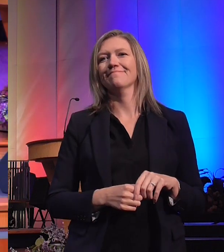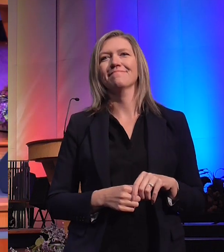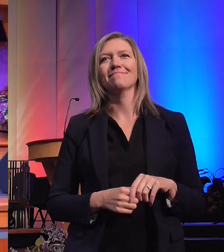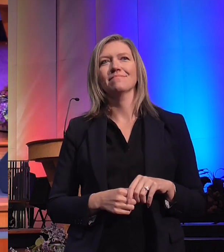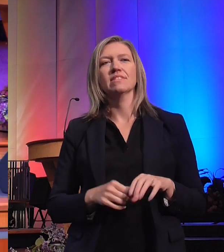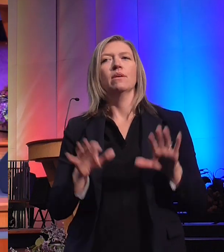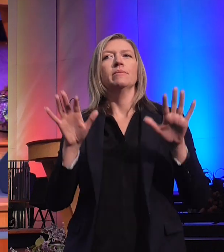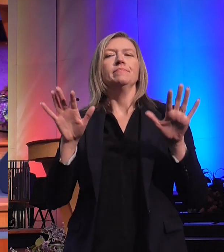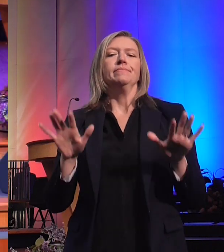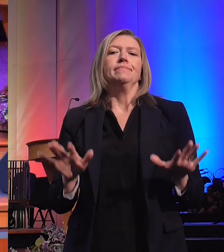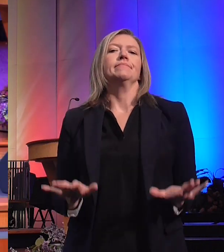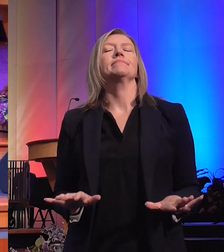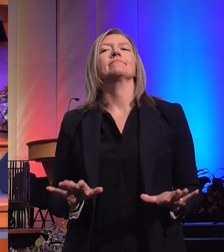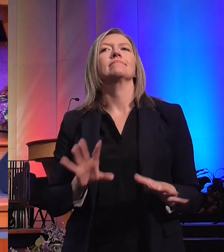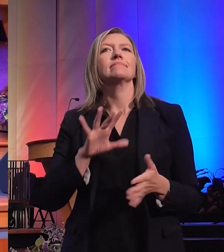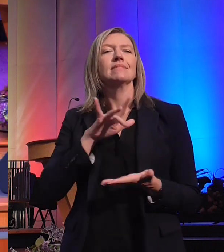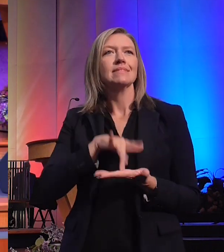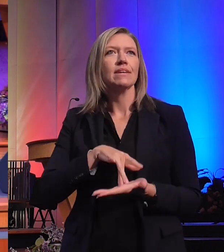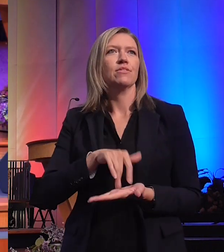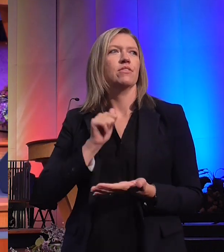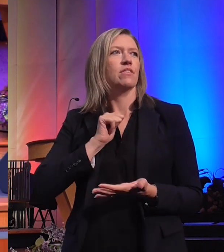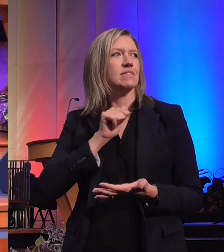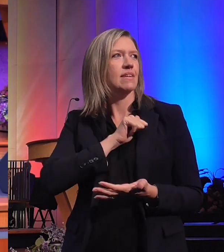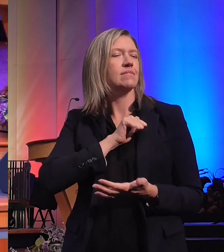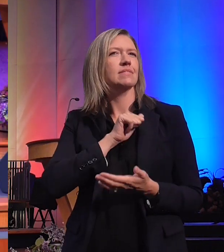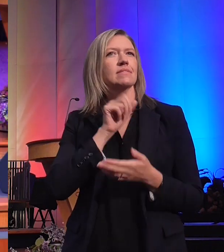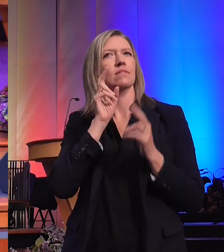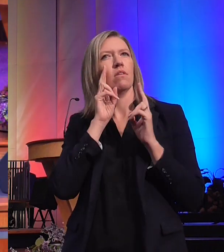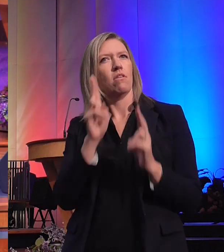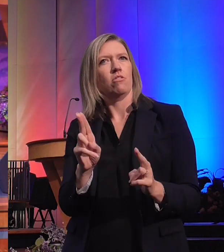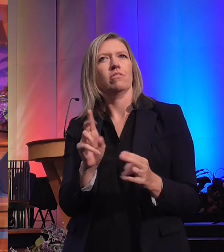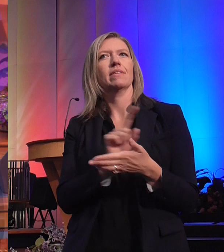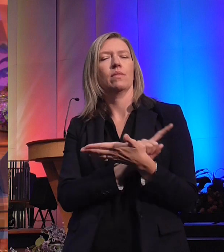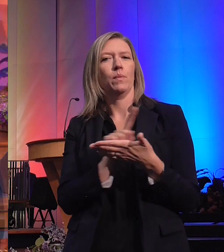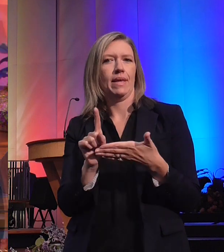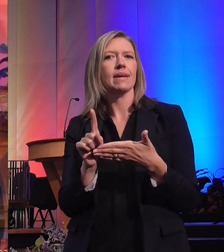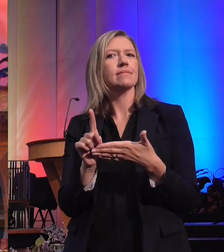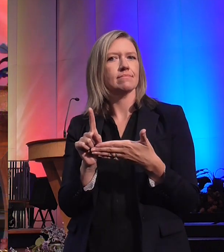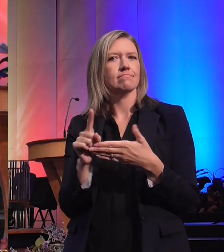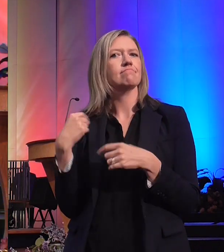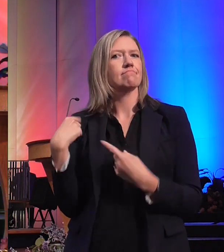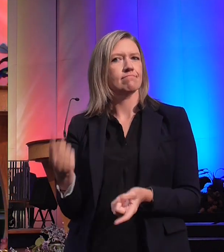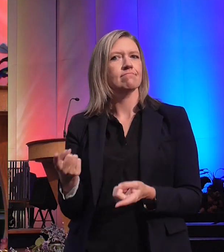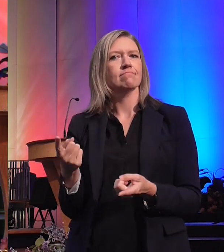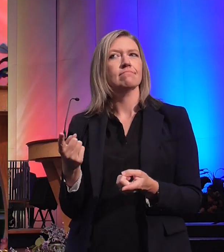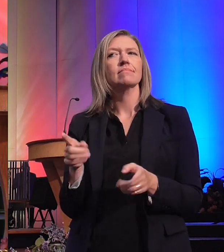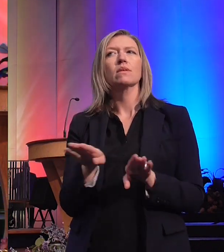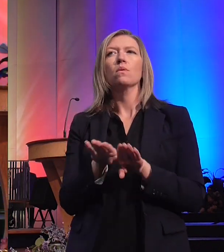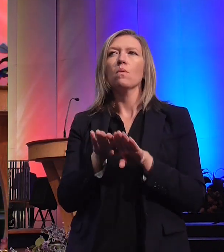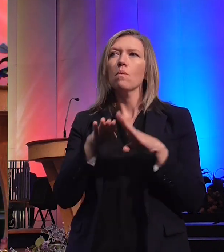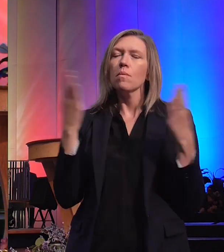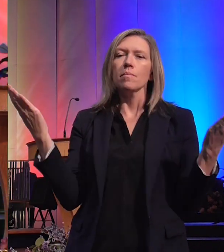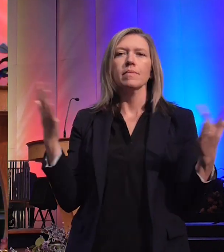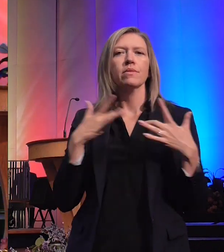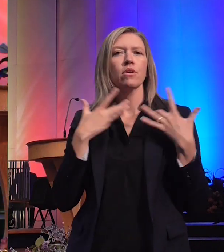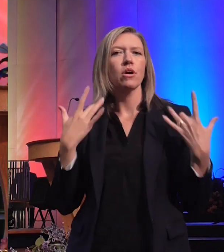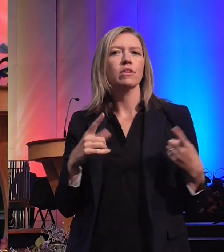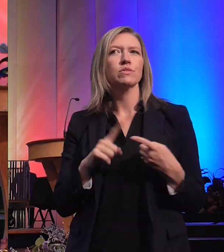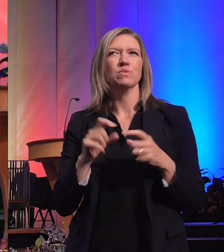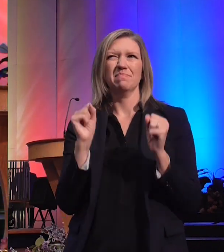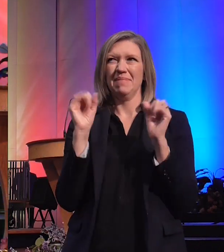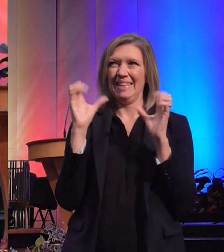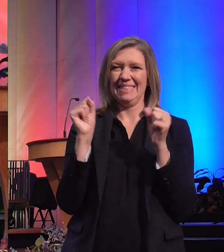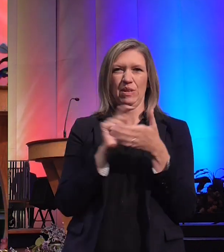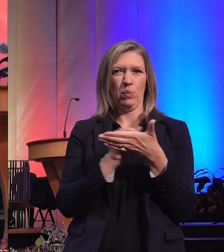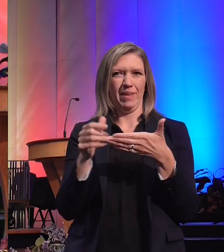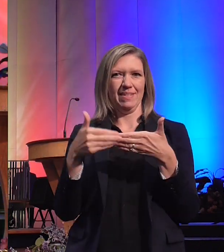So let us center ourselves by honoring the week that was and opening our heart to an amazing week that can